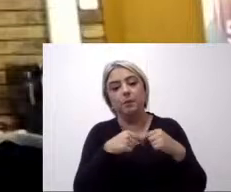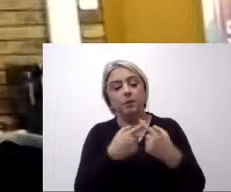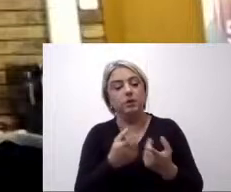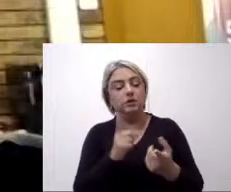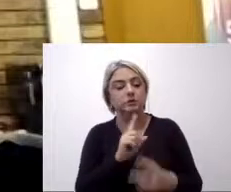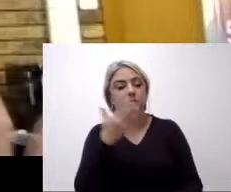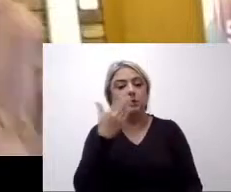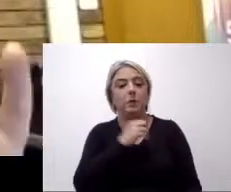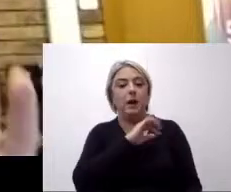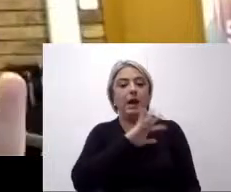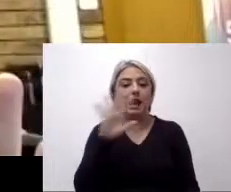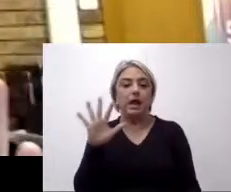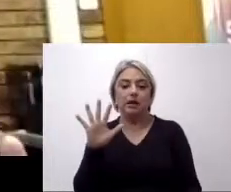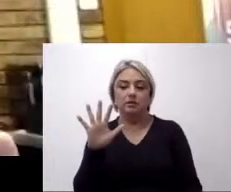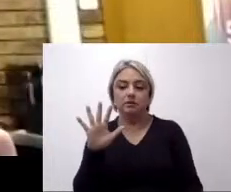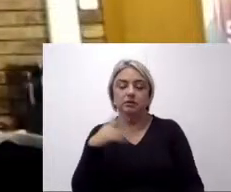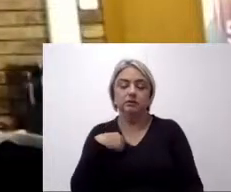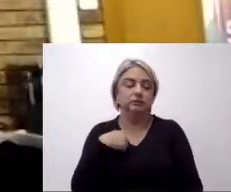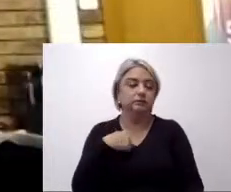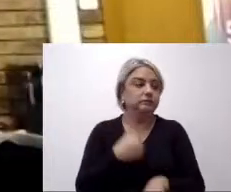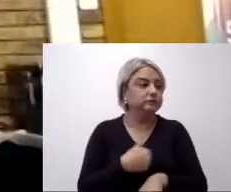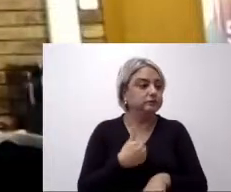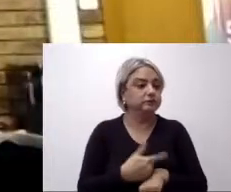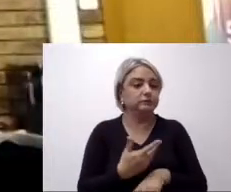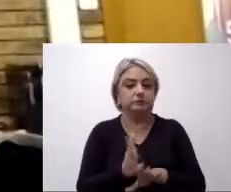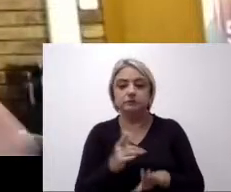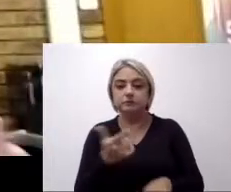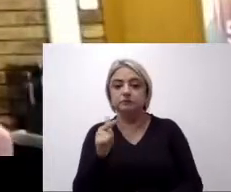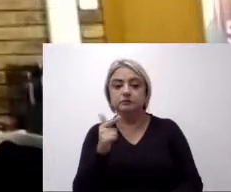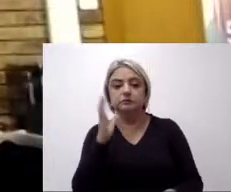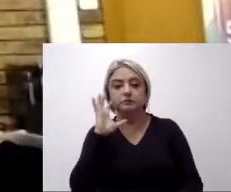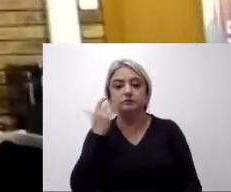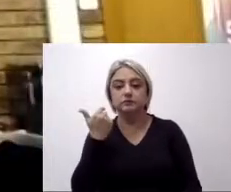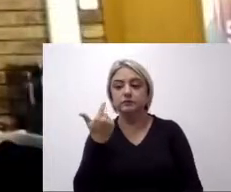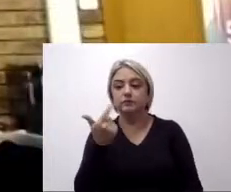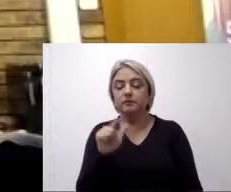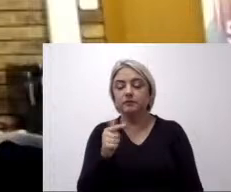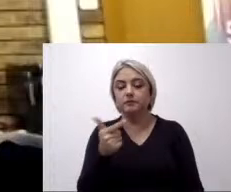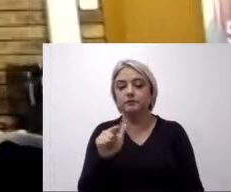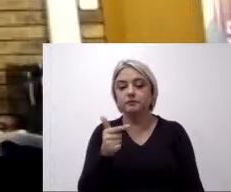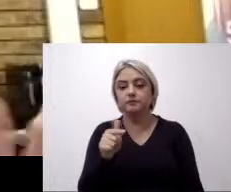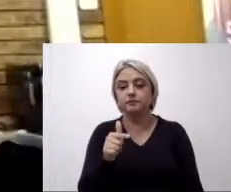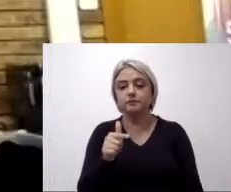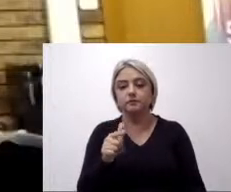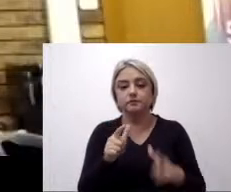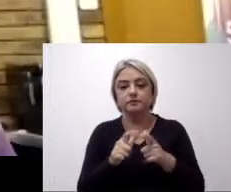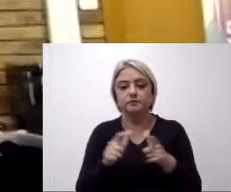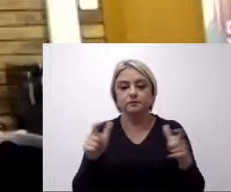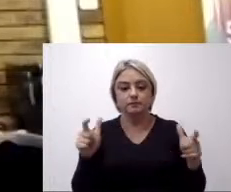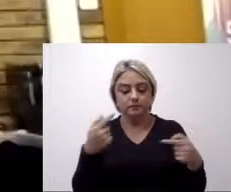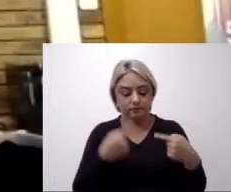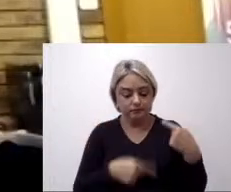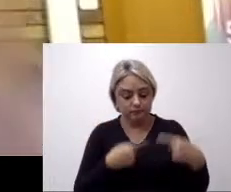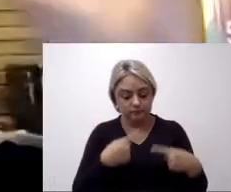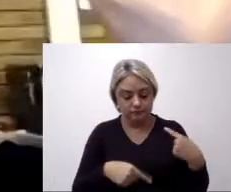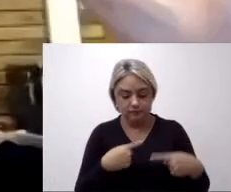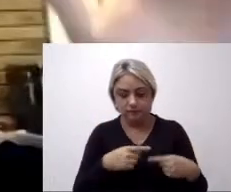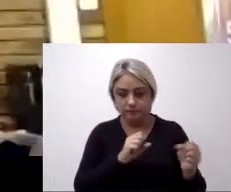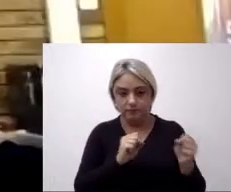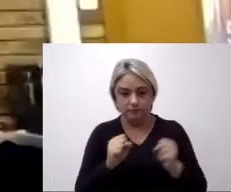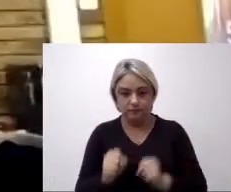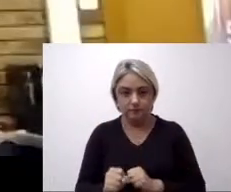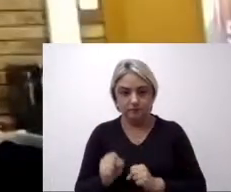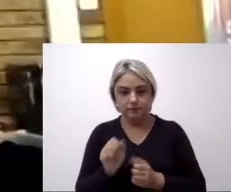there is no solution without a political and power dimension. It's not just a solution like a